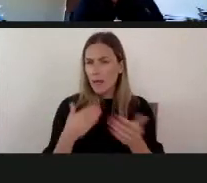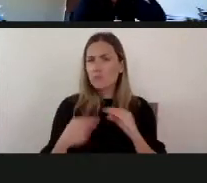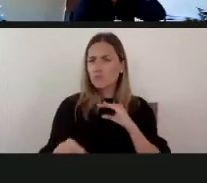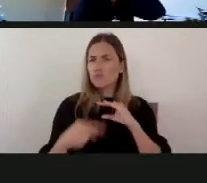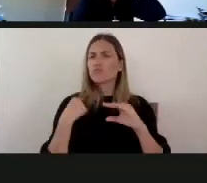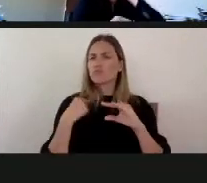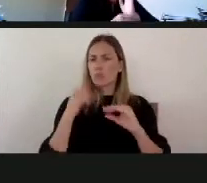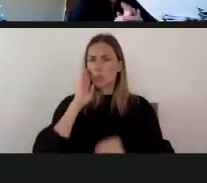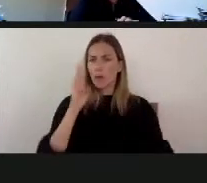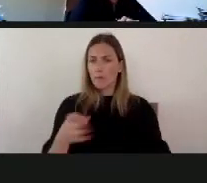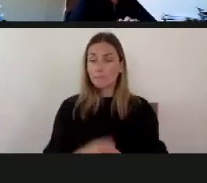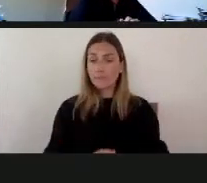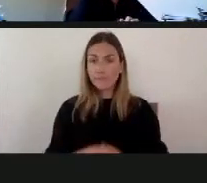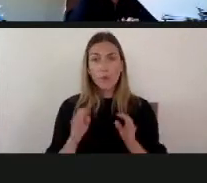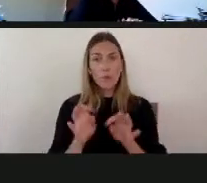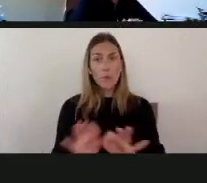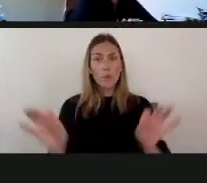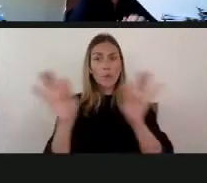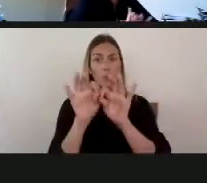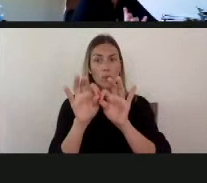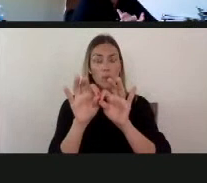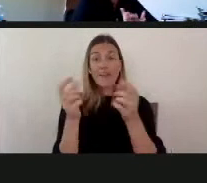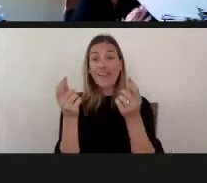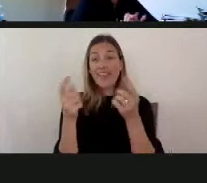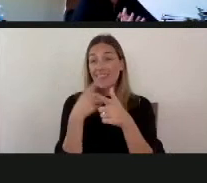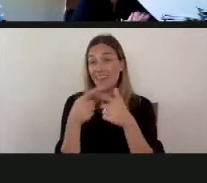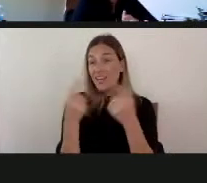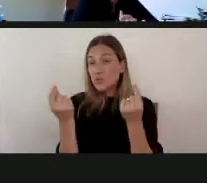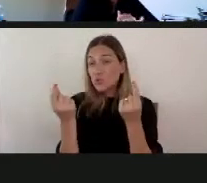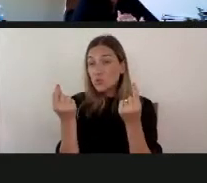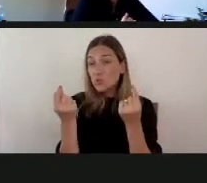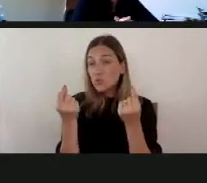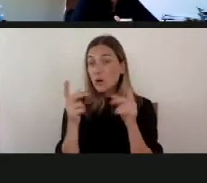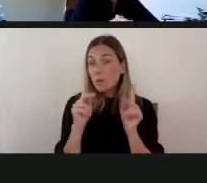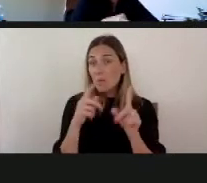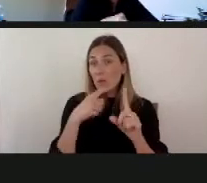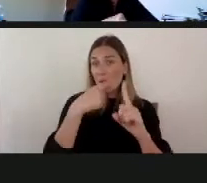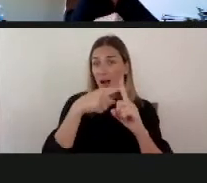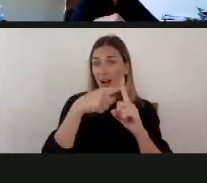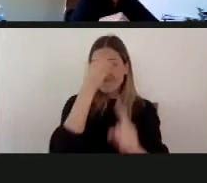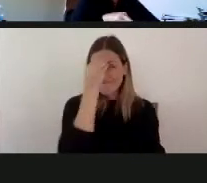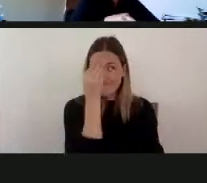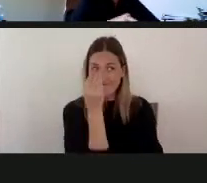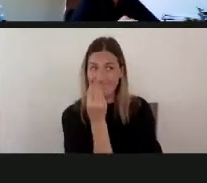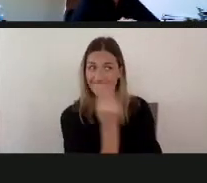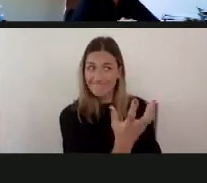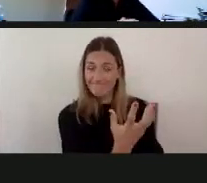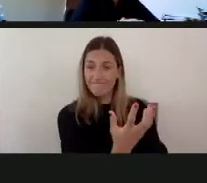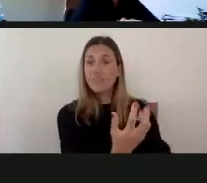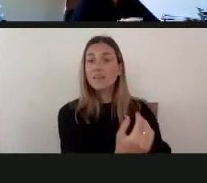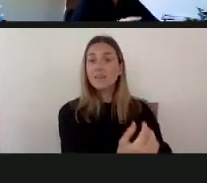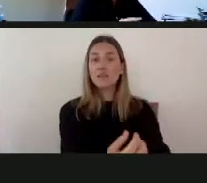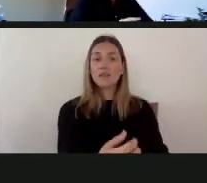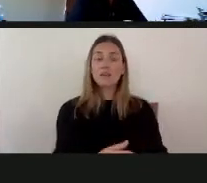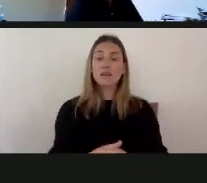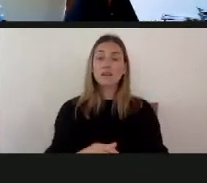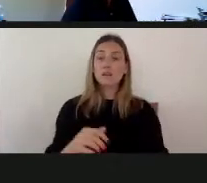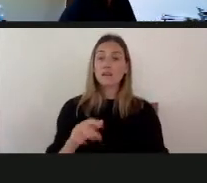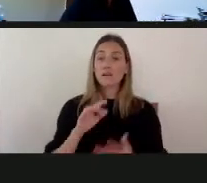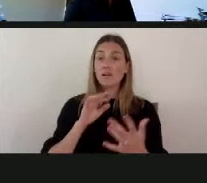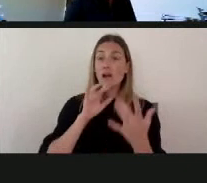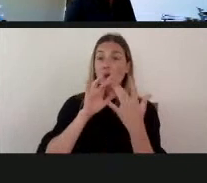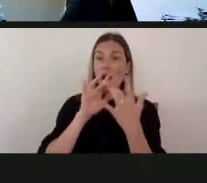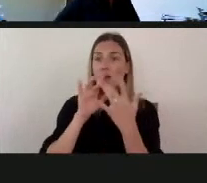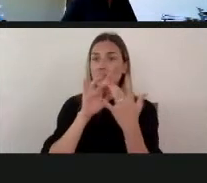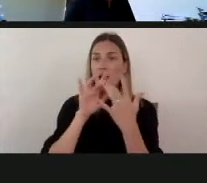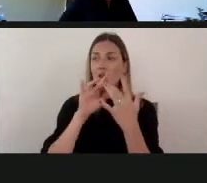important. From there, we do the notices to those that are positive. If we know before they do, we do any notices for close contacts so that